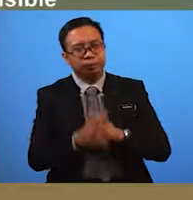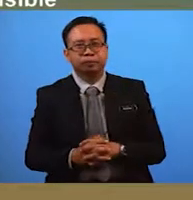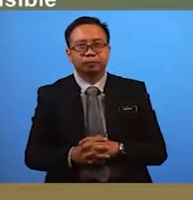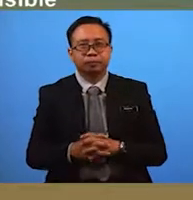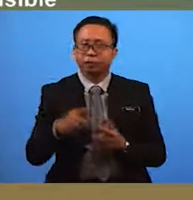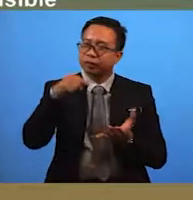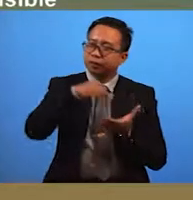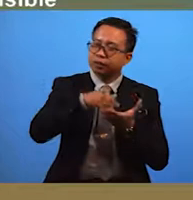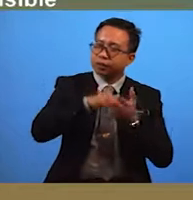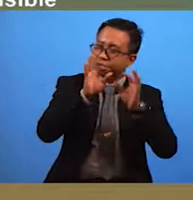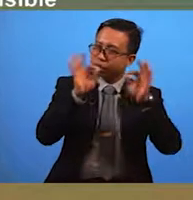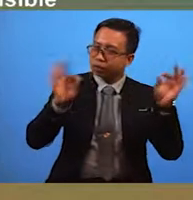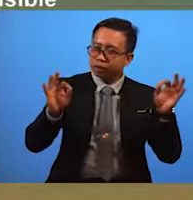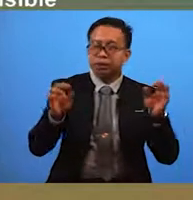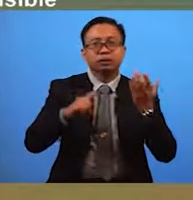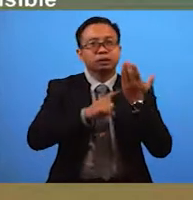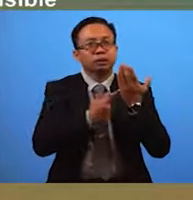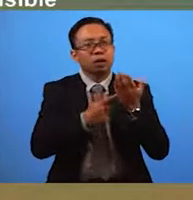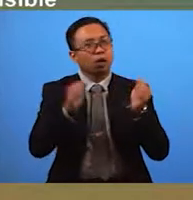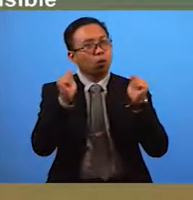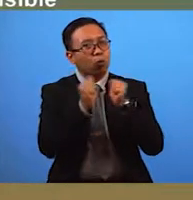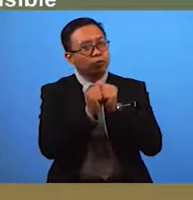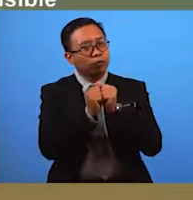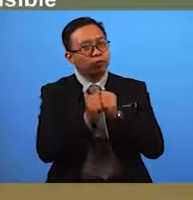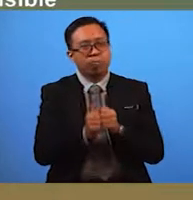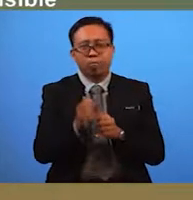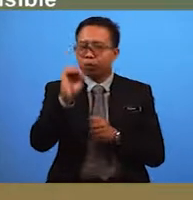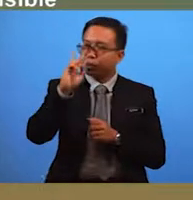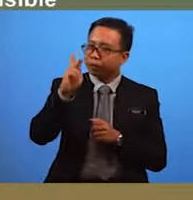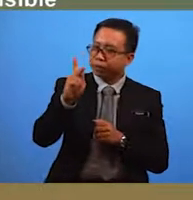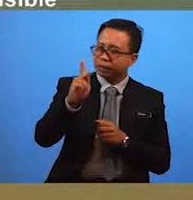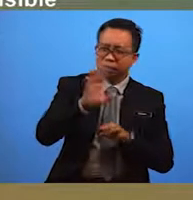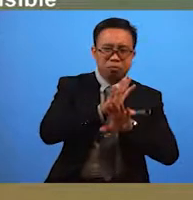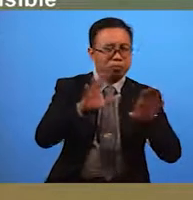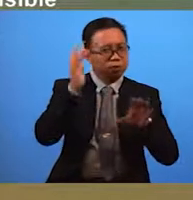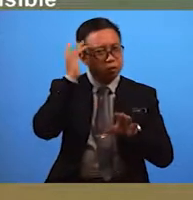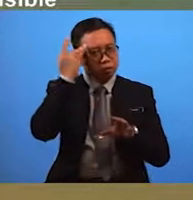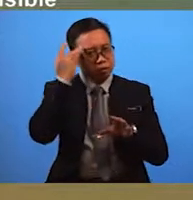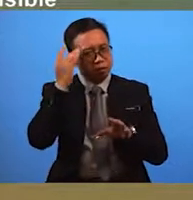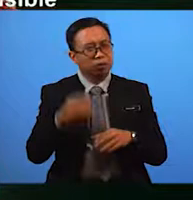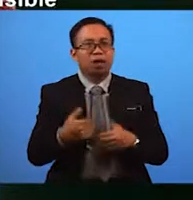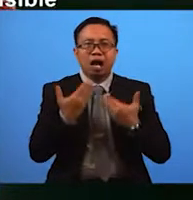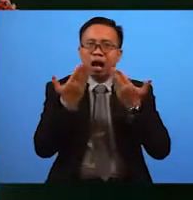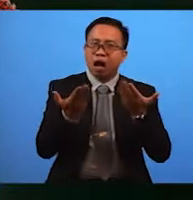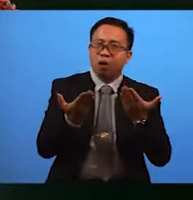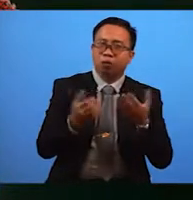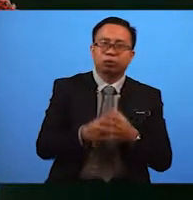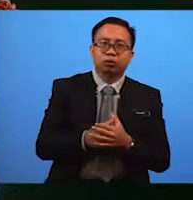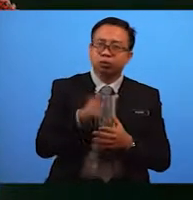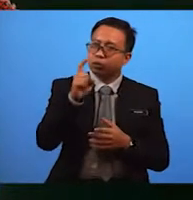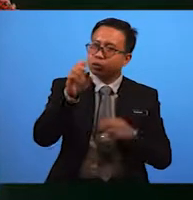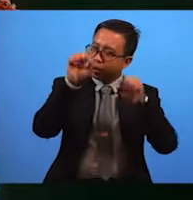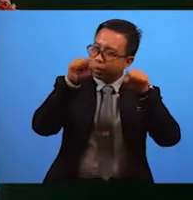This sentence starts with a gerund. It's okay if you do not know what a gerund is. You